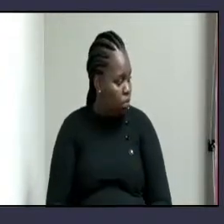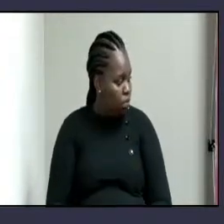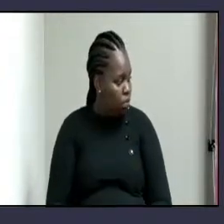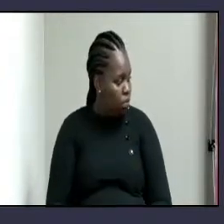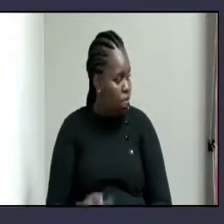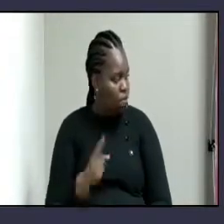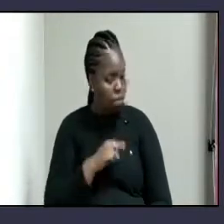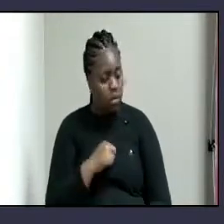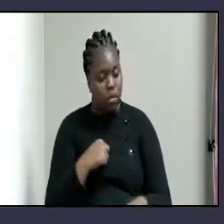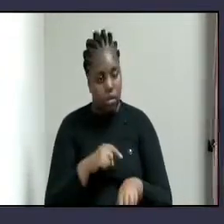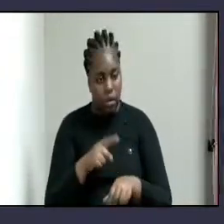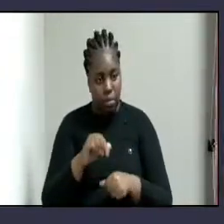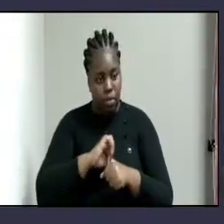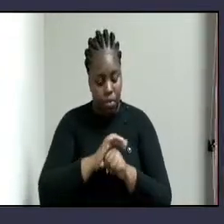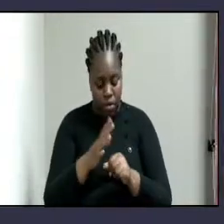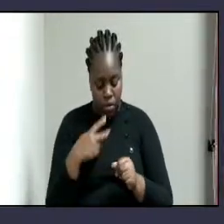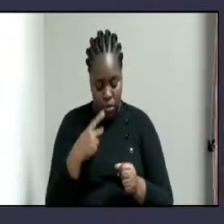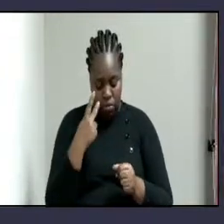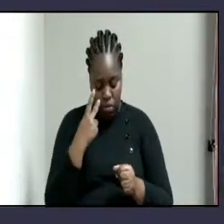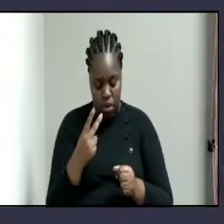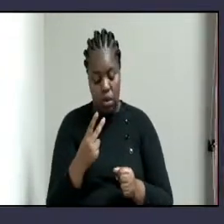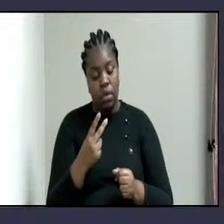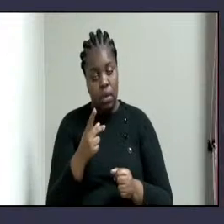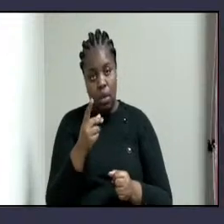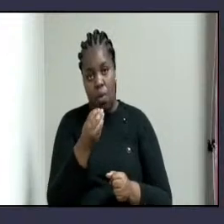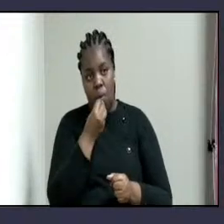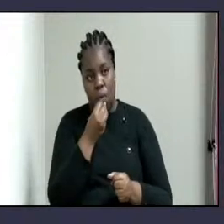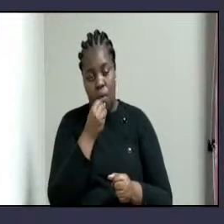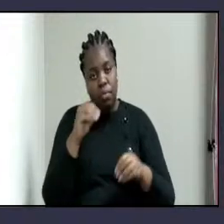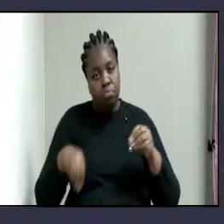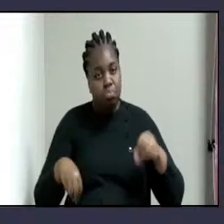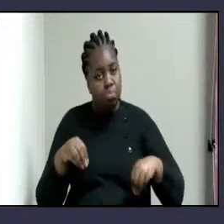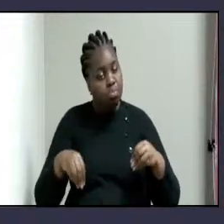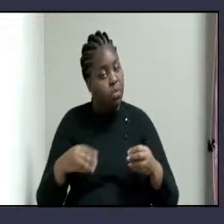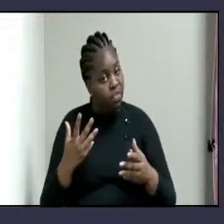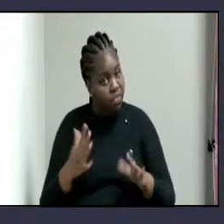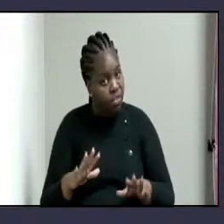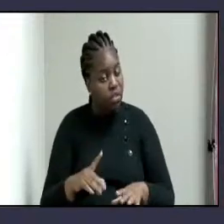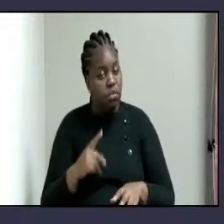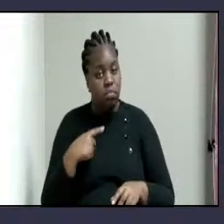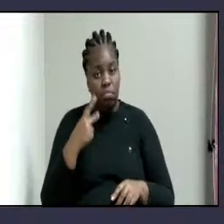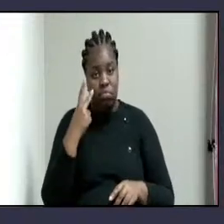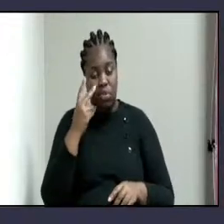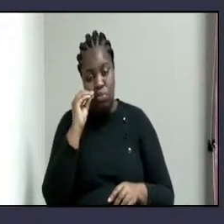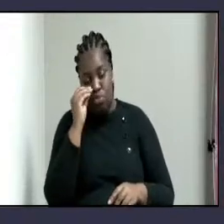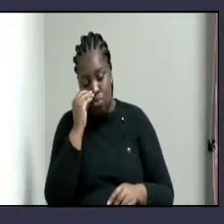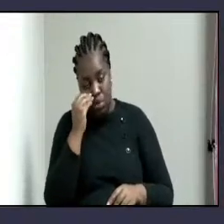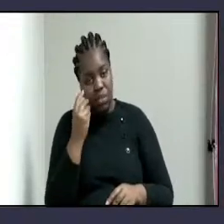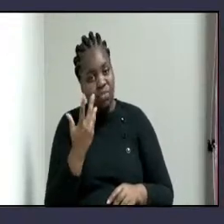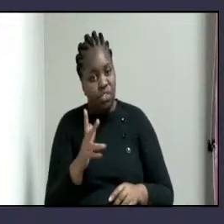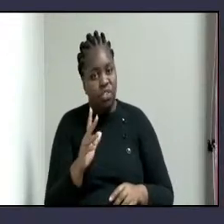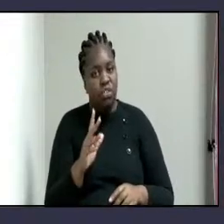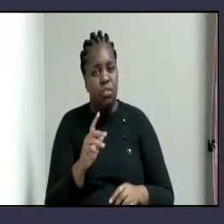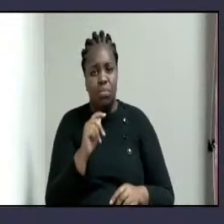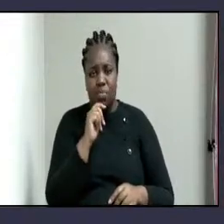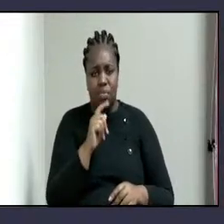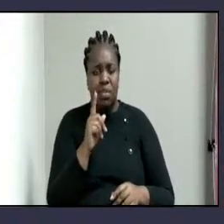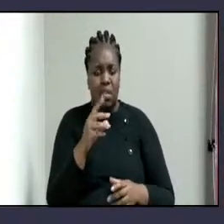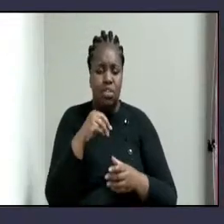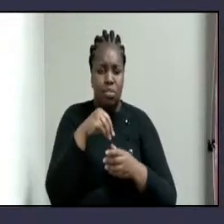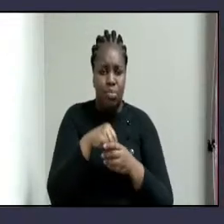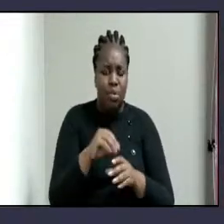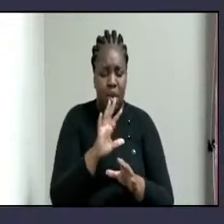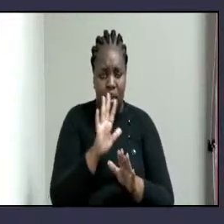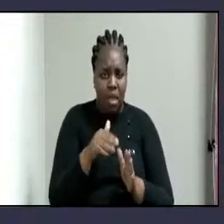this during COVID-19, that food parcels, some of them did not reach their intended purposes. I mean, on the news, etc. It also contributes to all